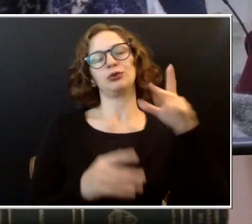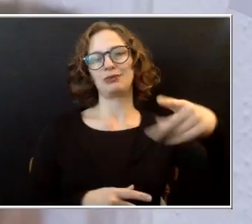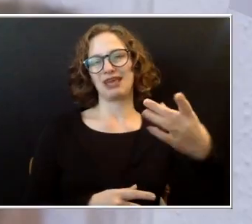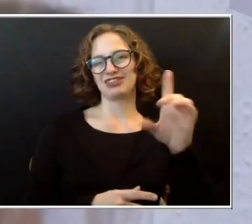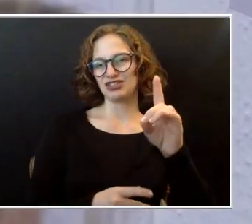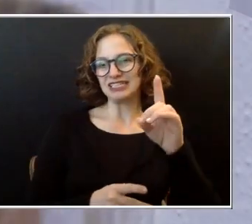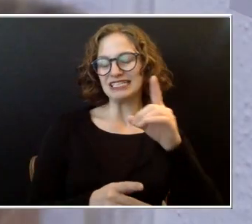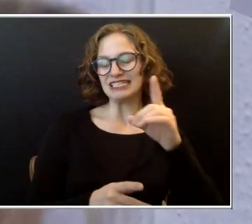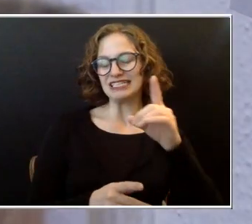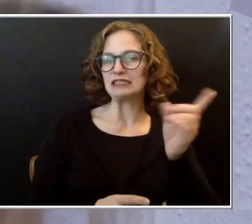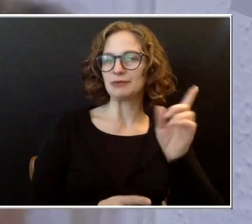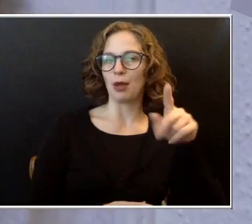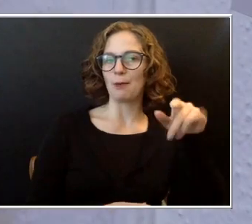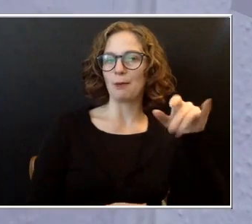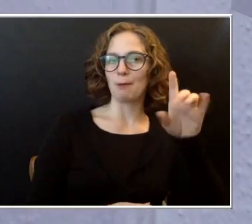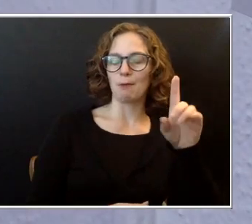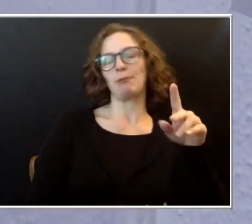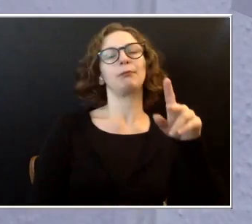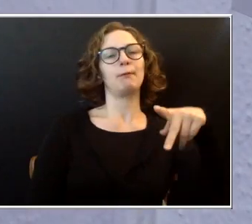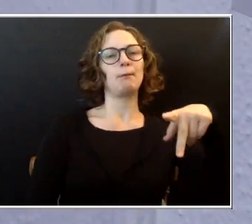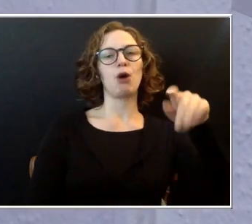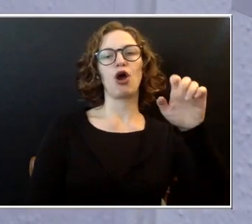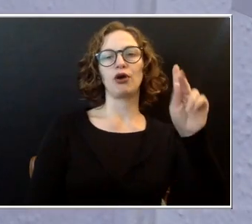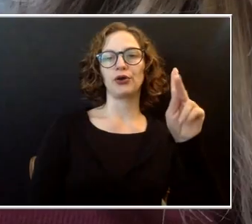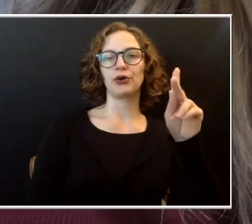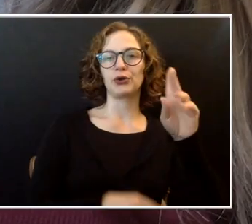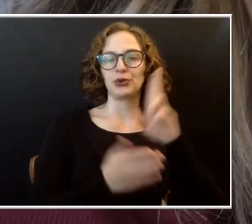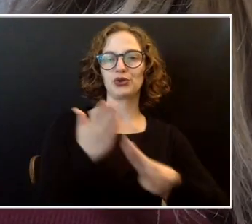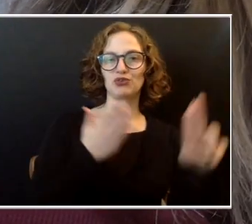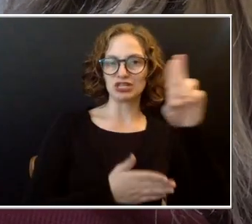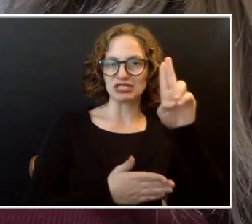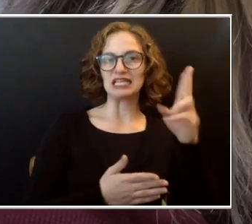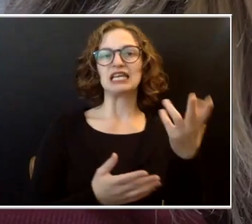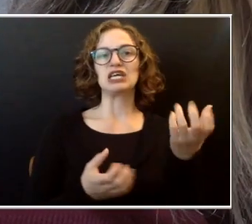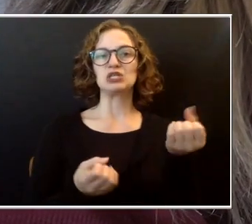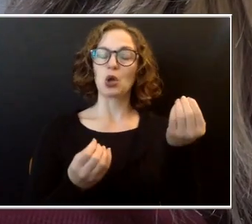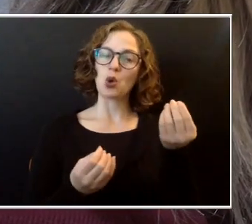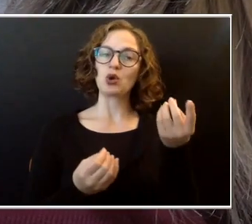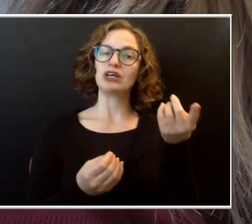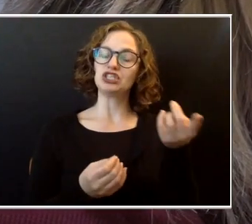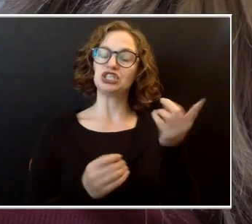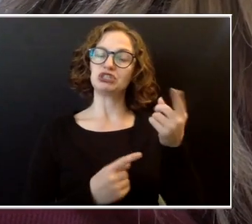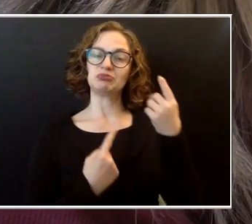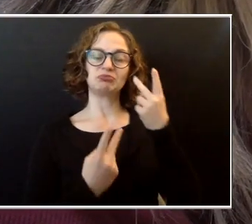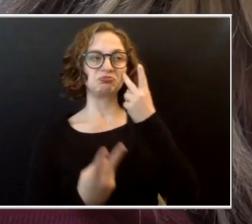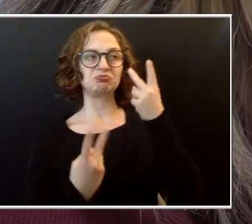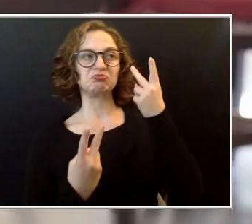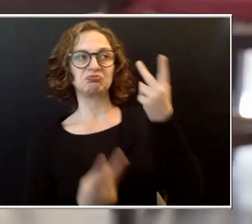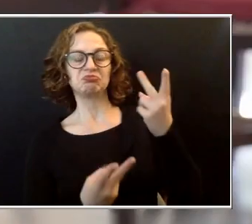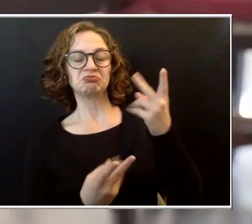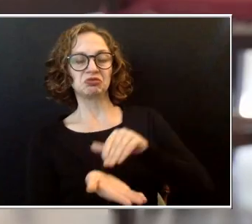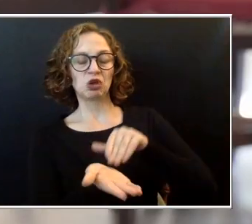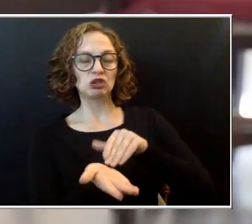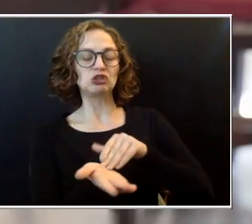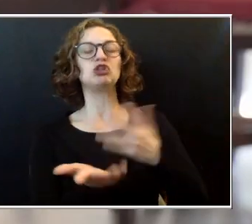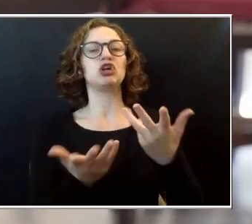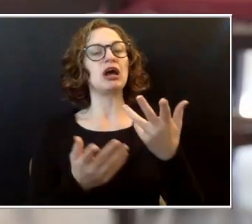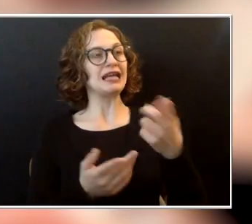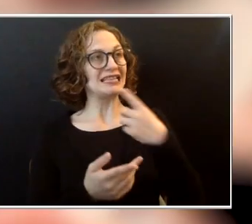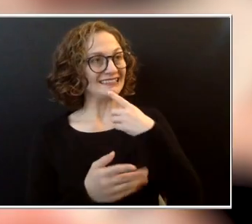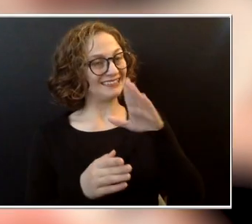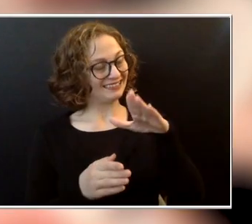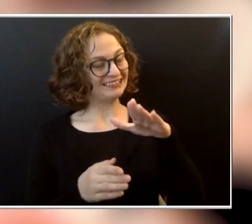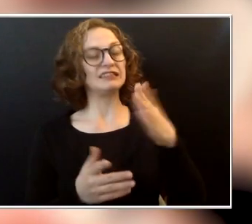doctors wanted a biopsy to be safe. Within a few days, she got the call. She had triple-negative breast cancer. It was really a